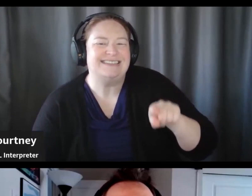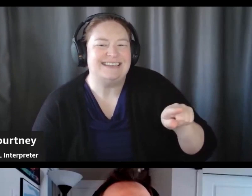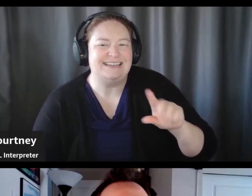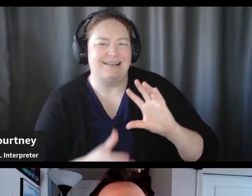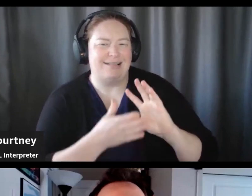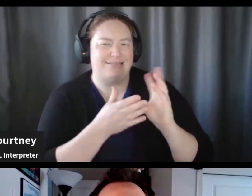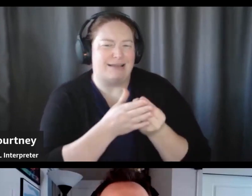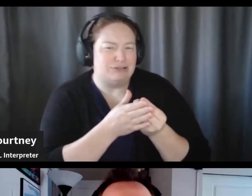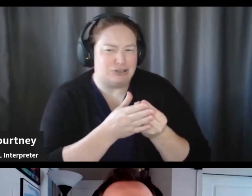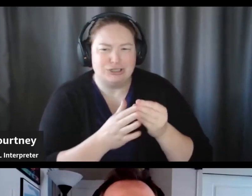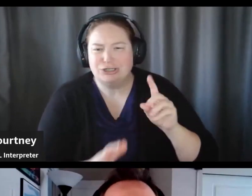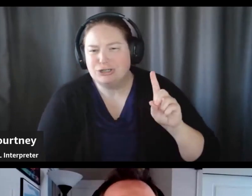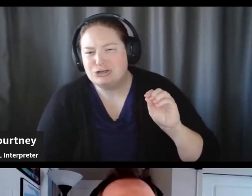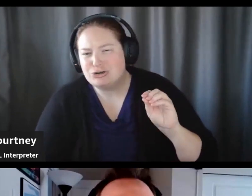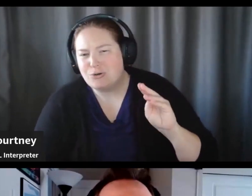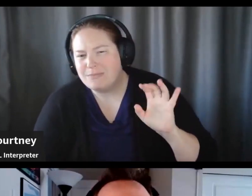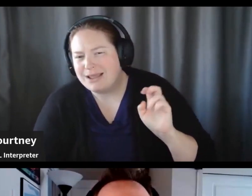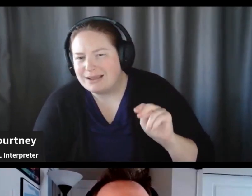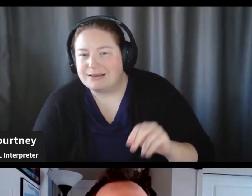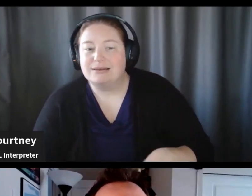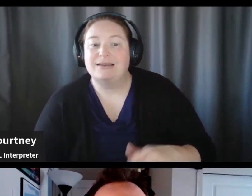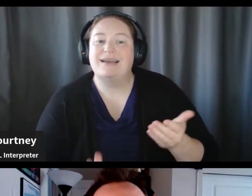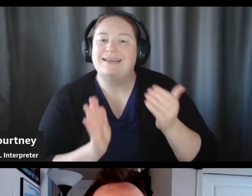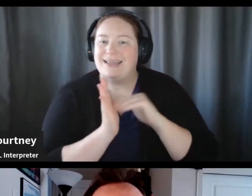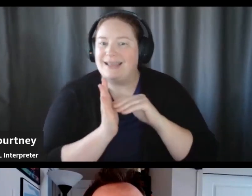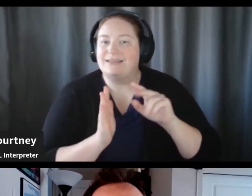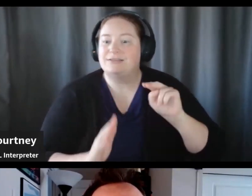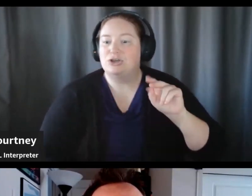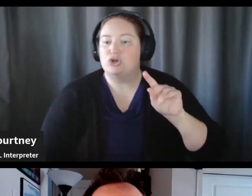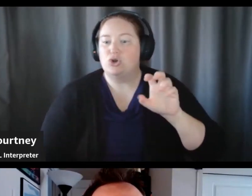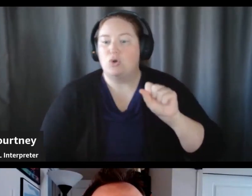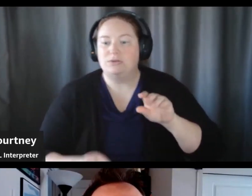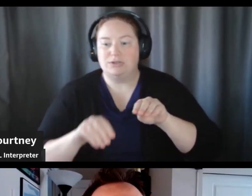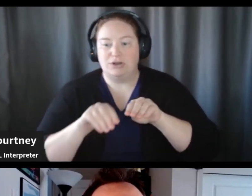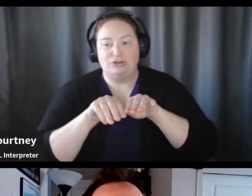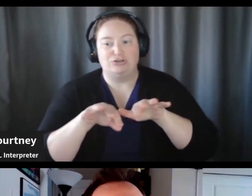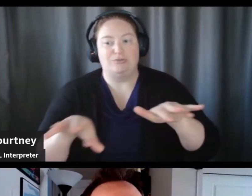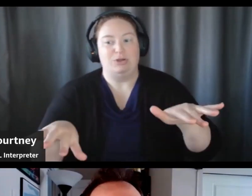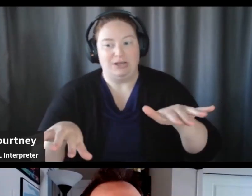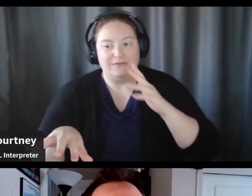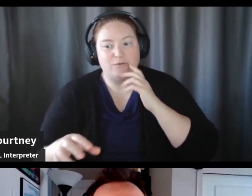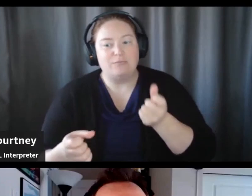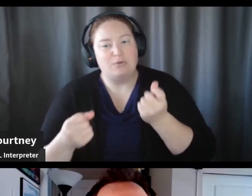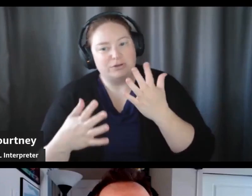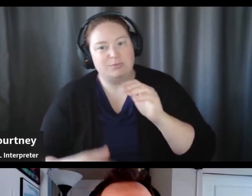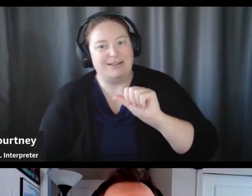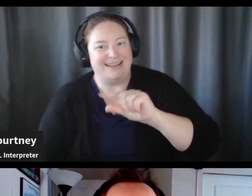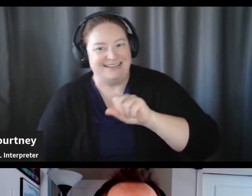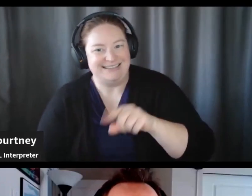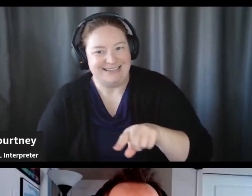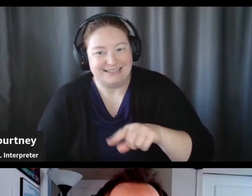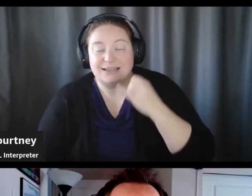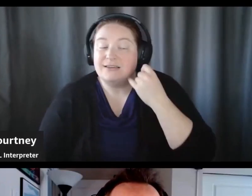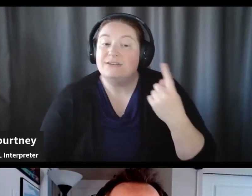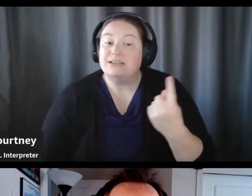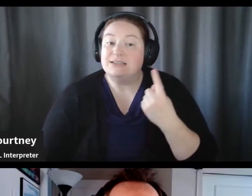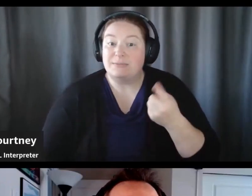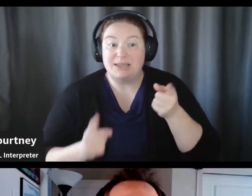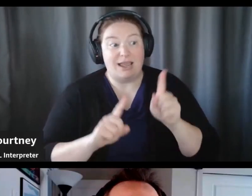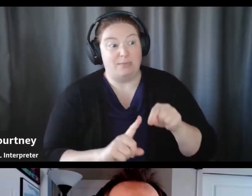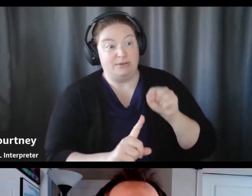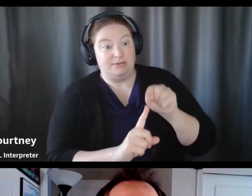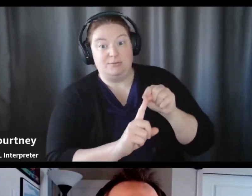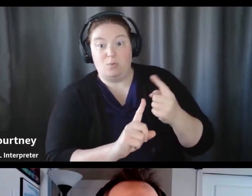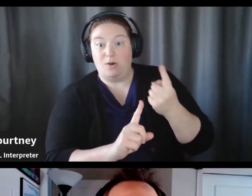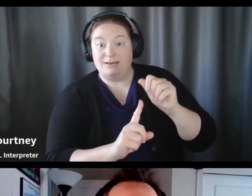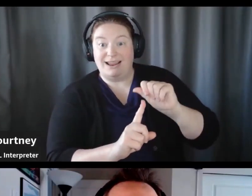domain where, again, the nodes are distributed across multiple AZs. So if anything happens in one of the AZs, the other AZs can